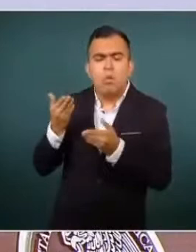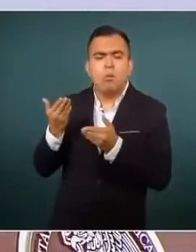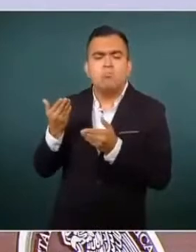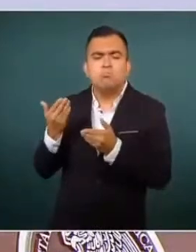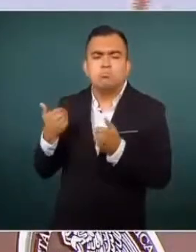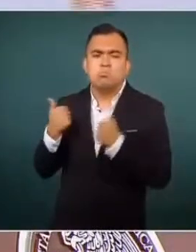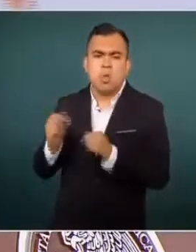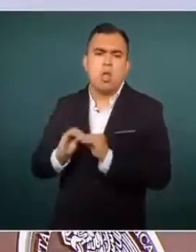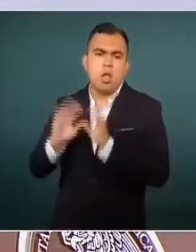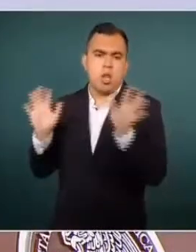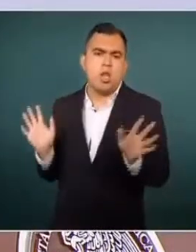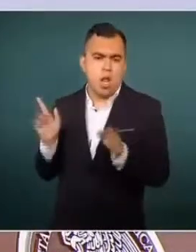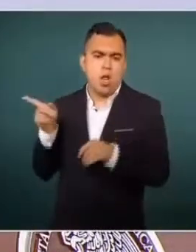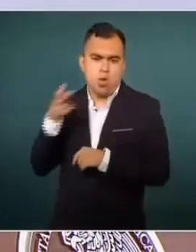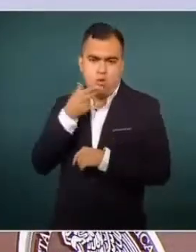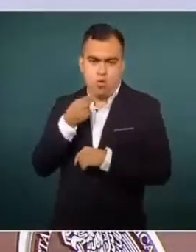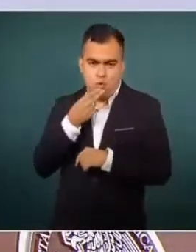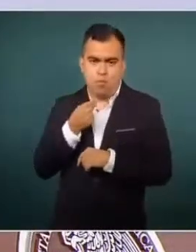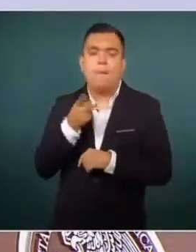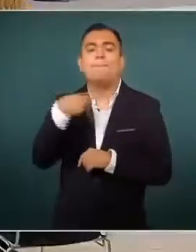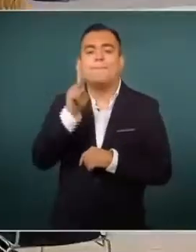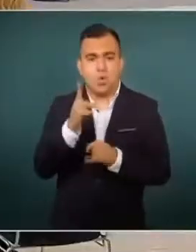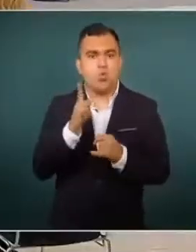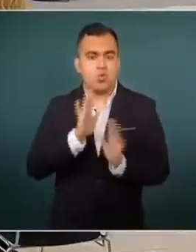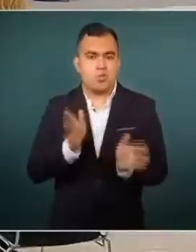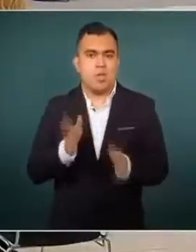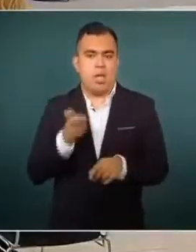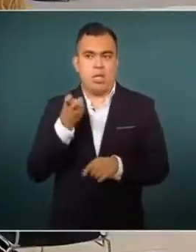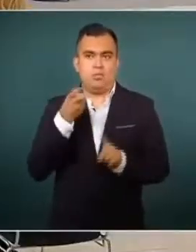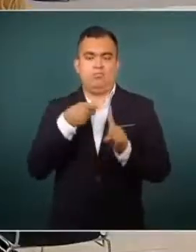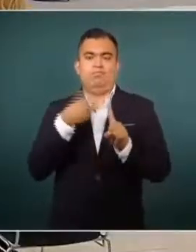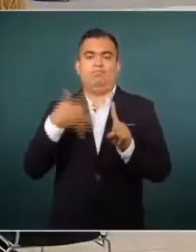hoy pues ahí está el tamaño del reto,